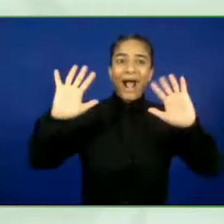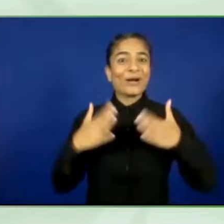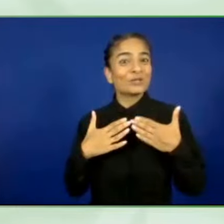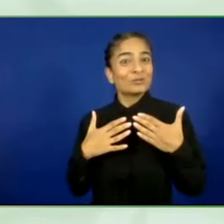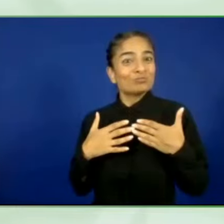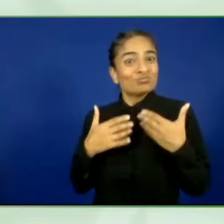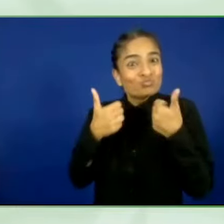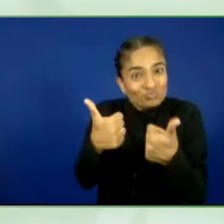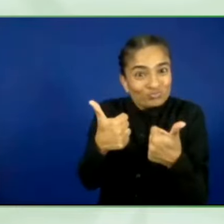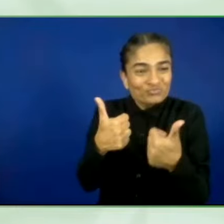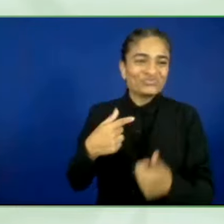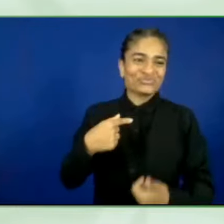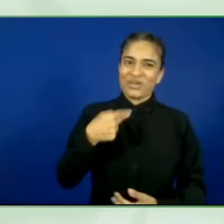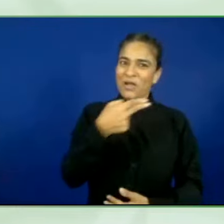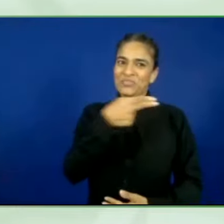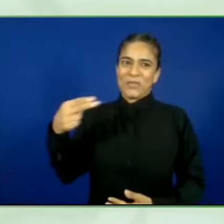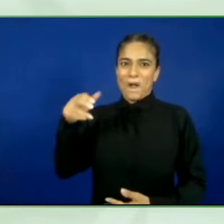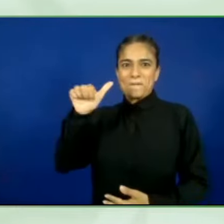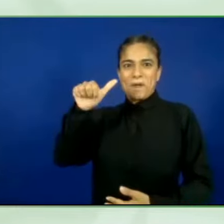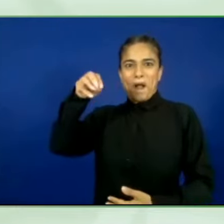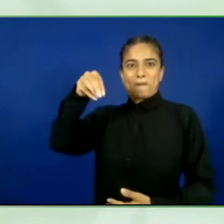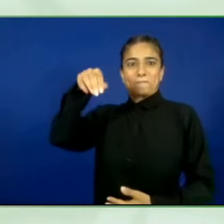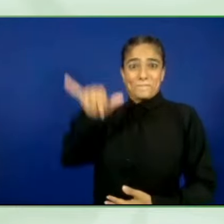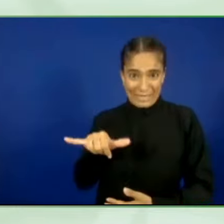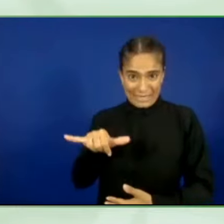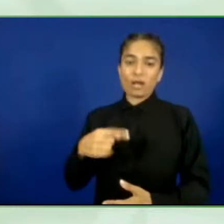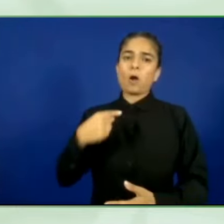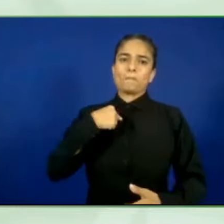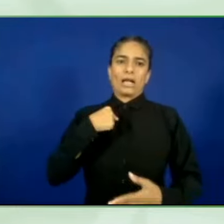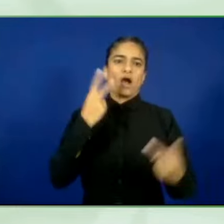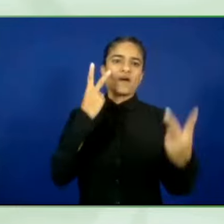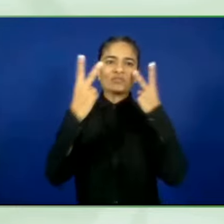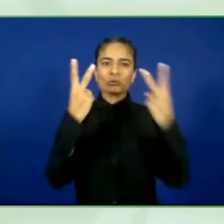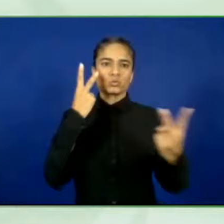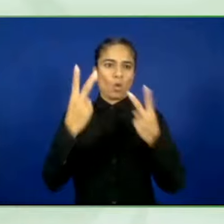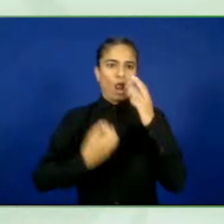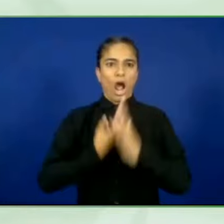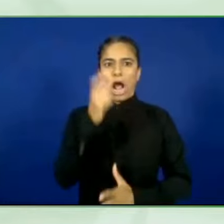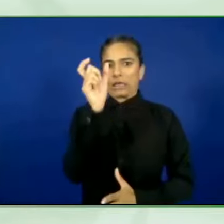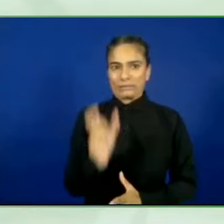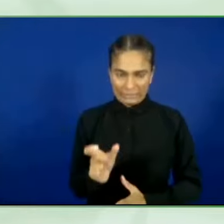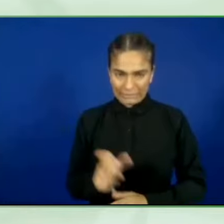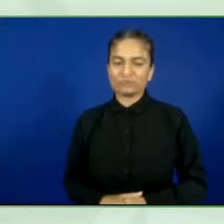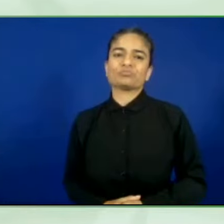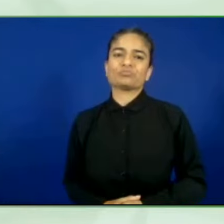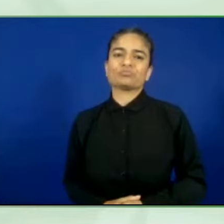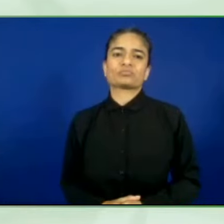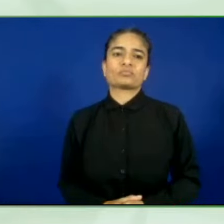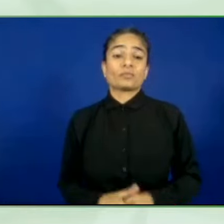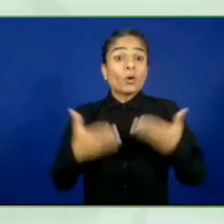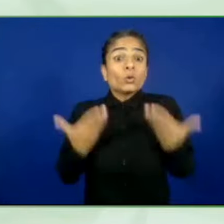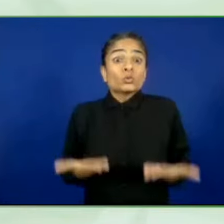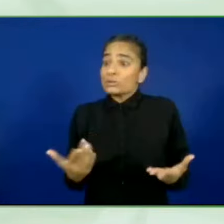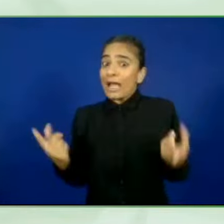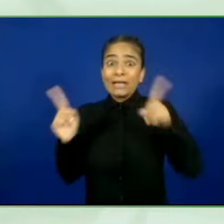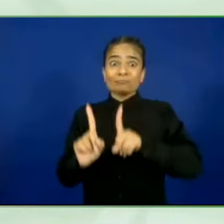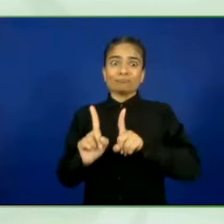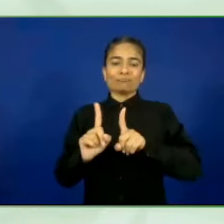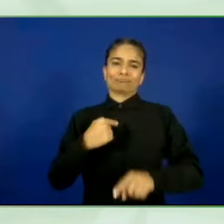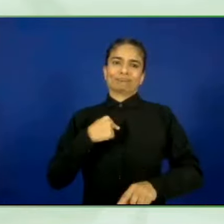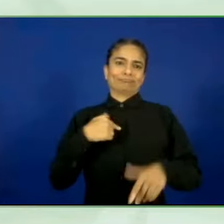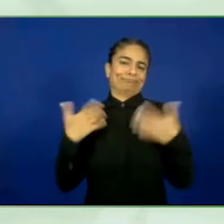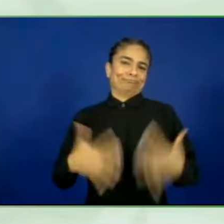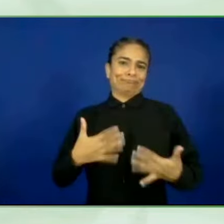visual artist, and I am honoured to be here today with Eoin Nash, alongside